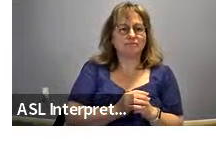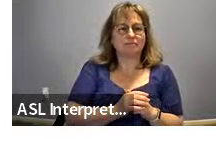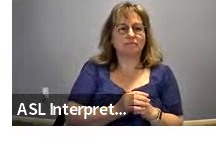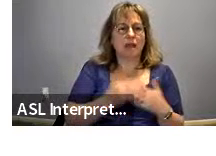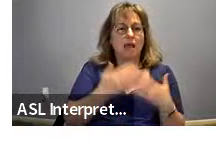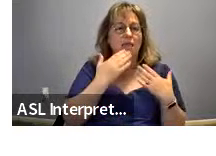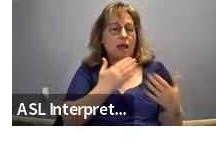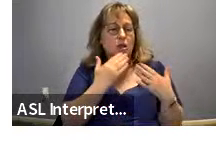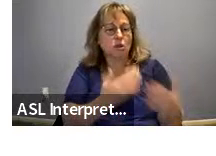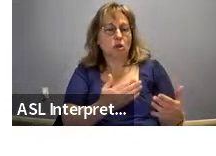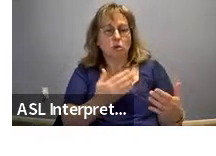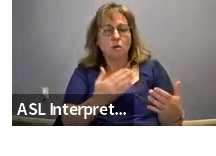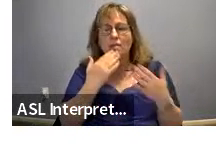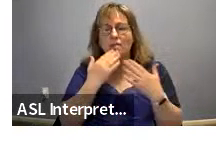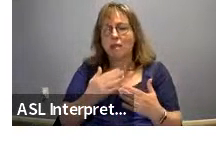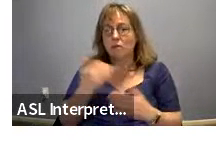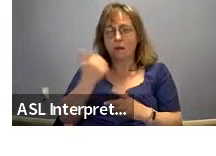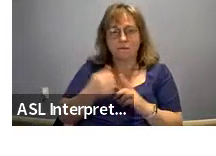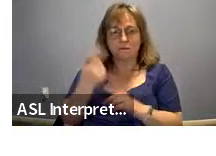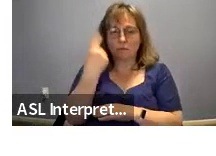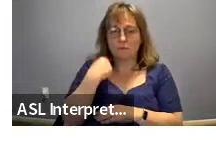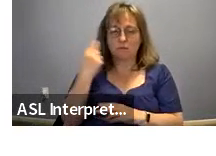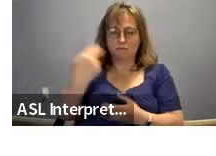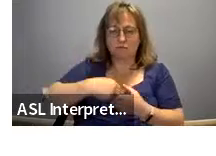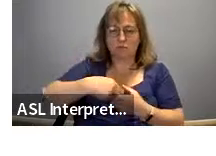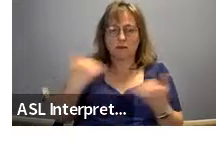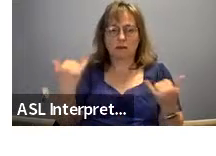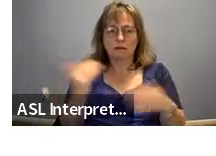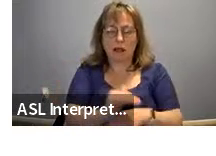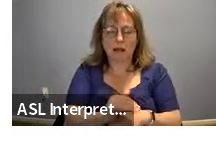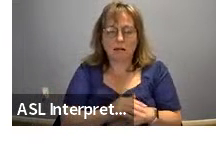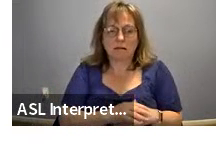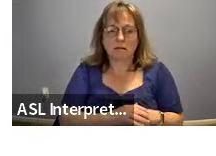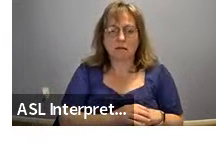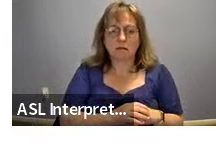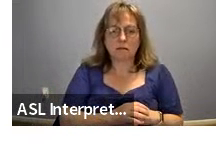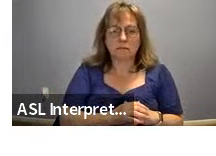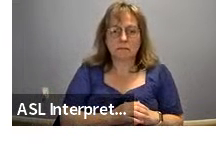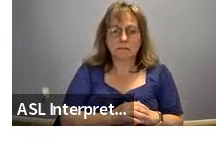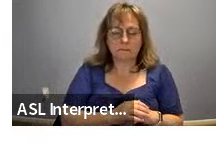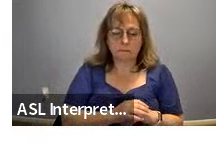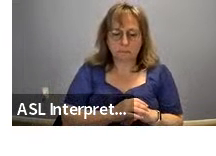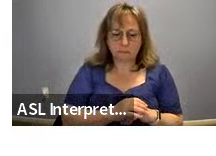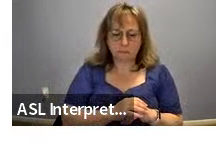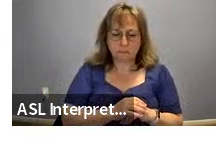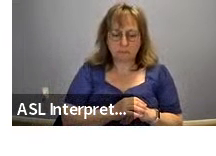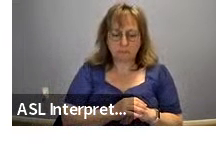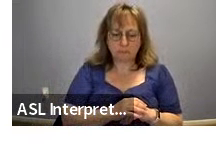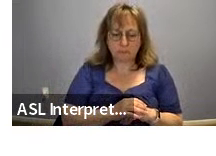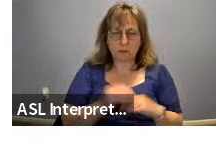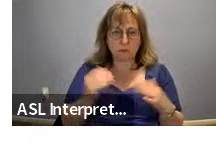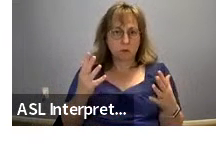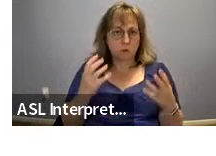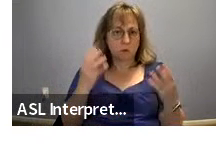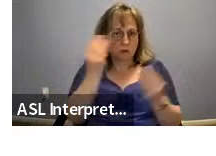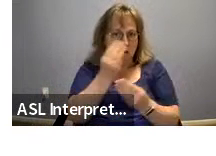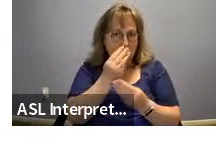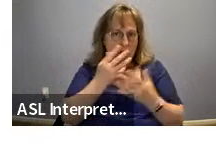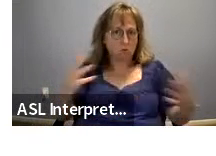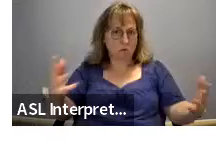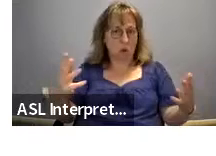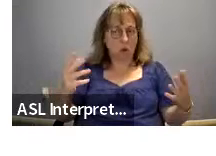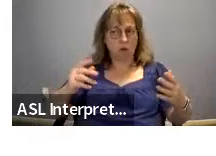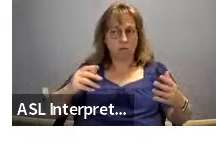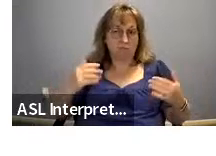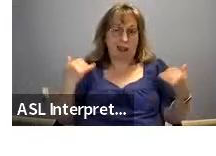Dr. Balderas, and thank you everyone for joining tonight. We do want to let you know that we are streaming this